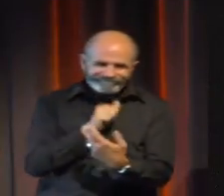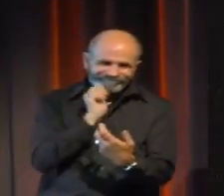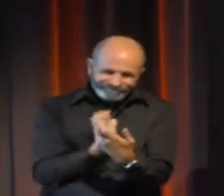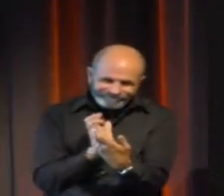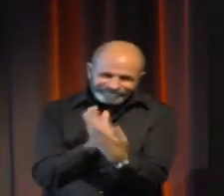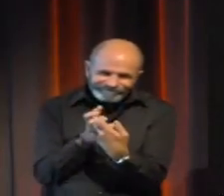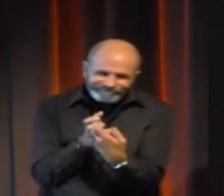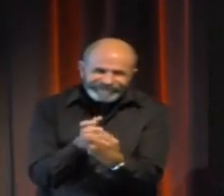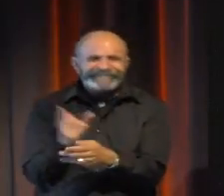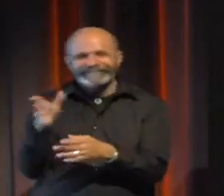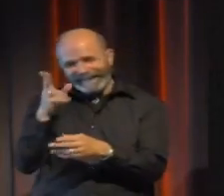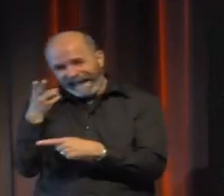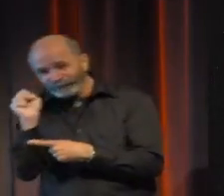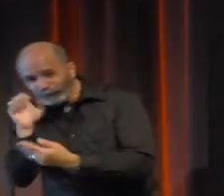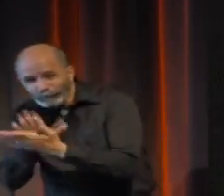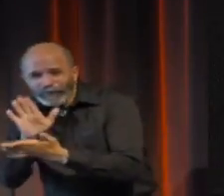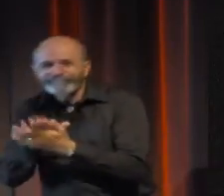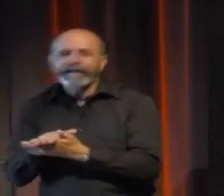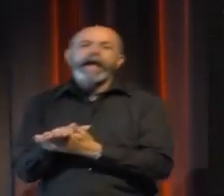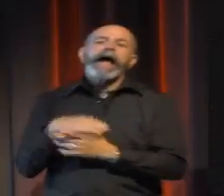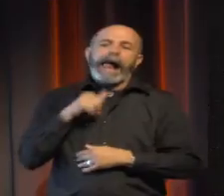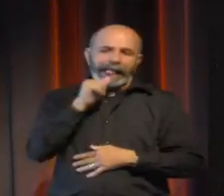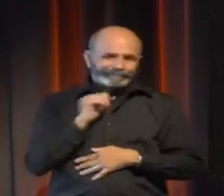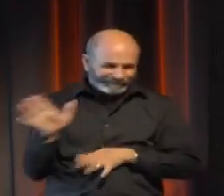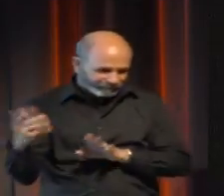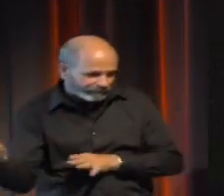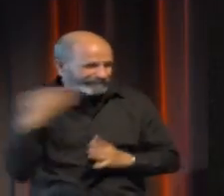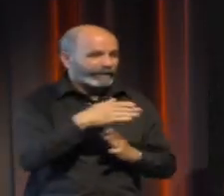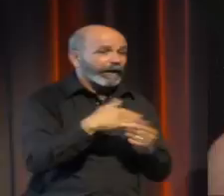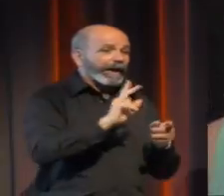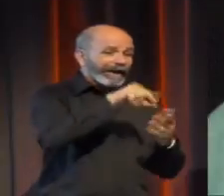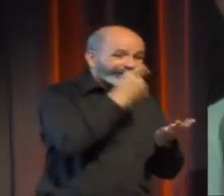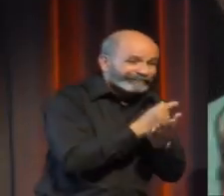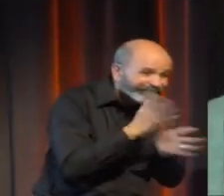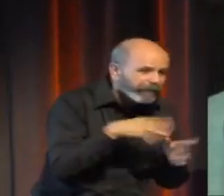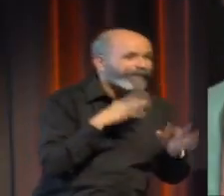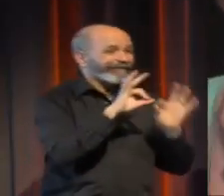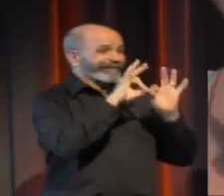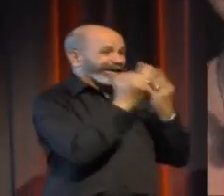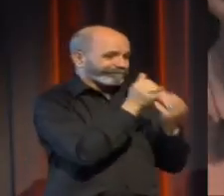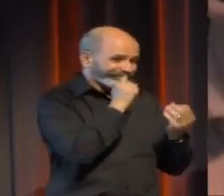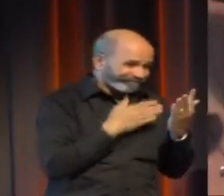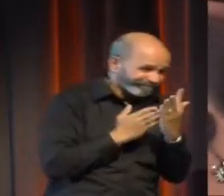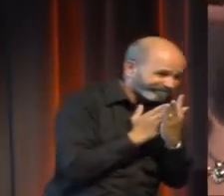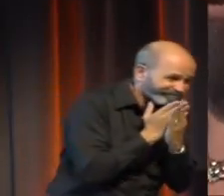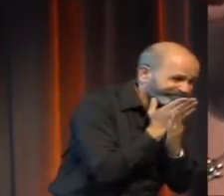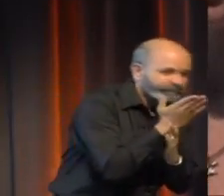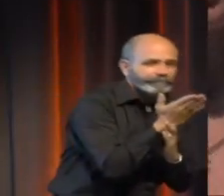possible in order to start a family. That was kind of your accepted social norm.